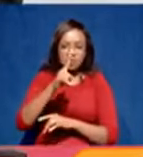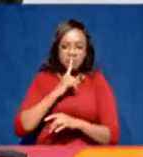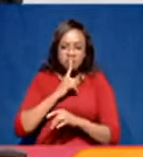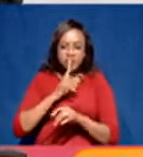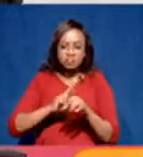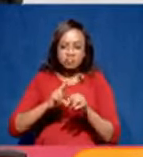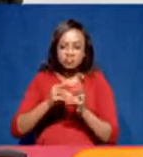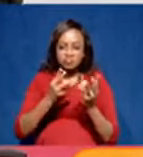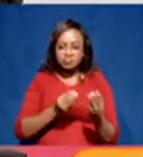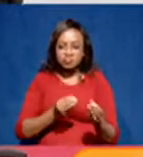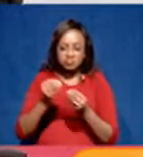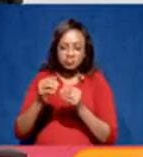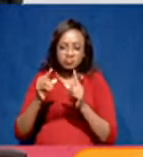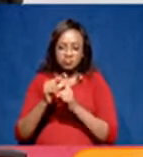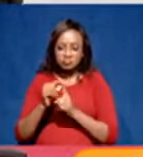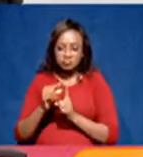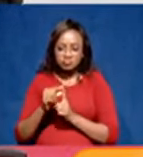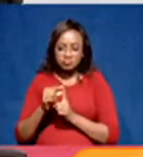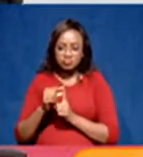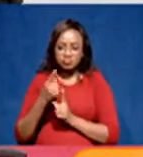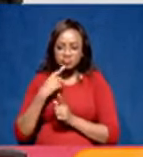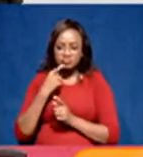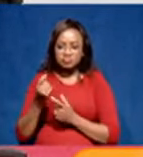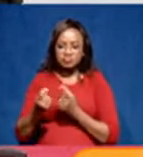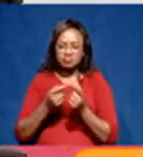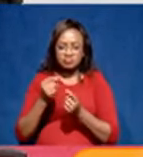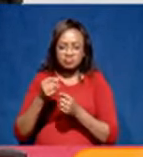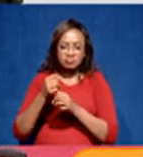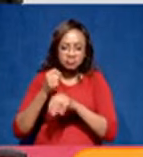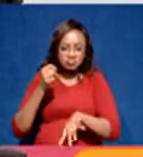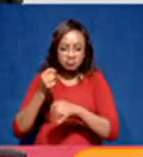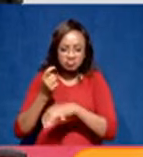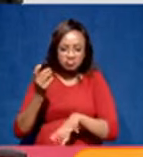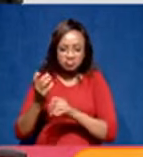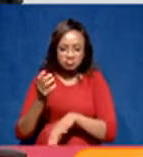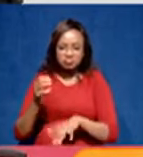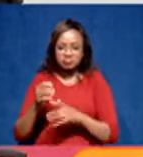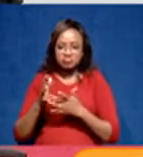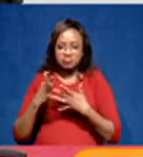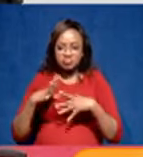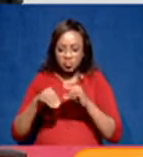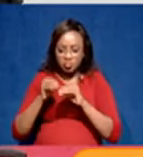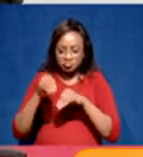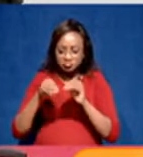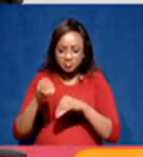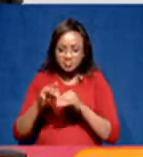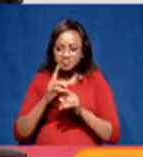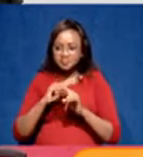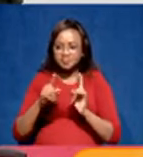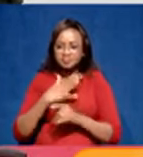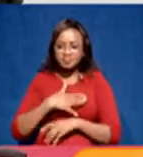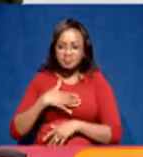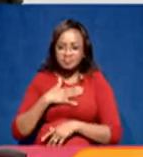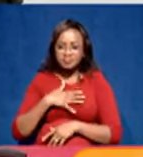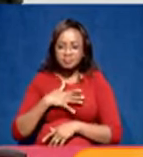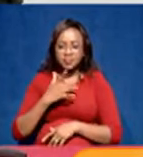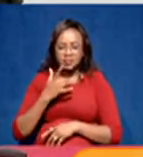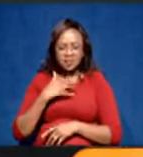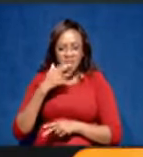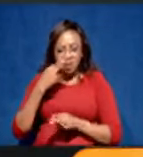soft words. Mm-hmm. You're talking of leakages. Yes. You're talking of monkey games. Can we call it